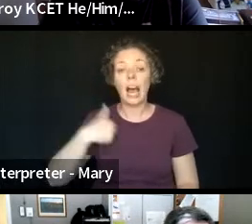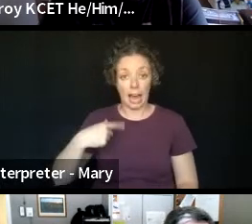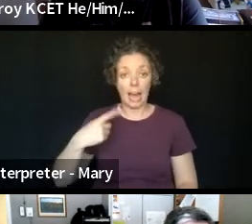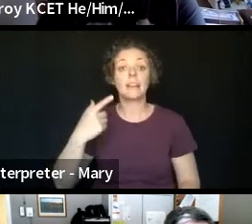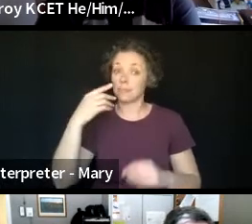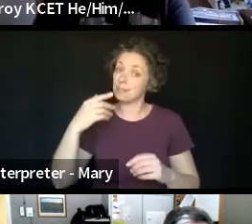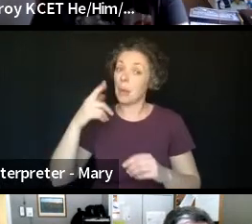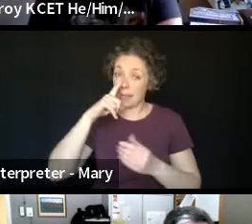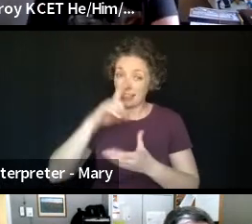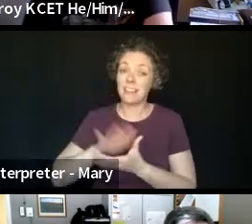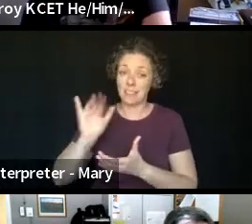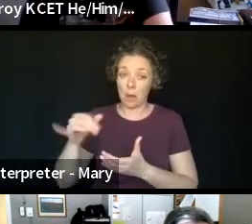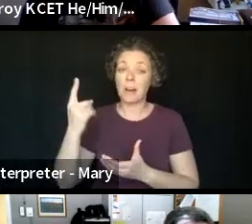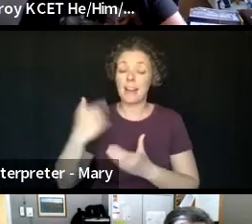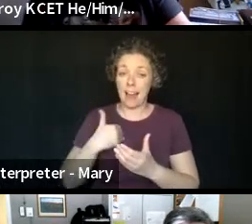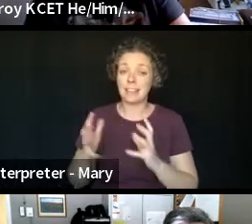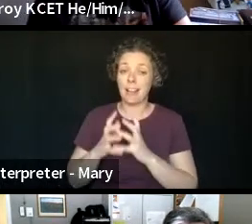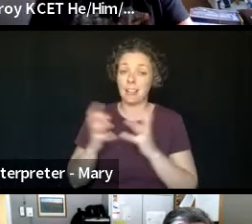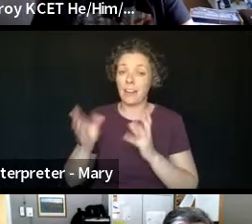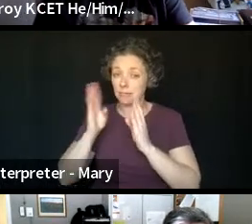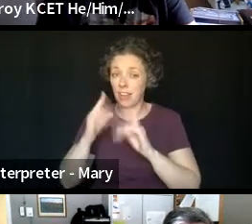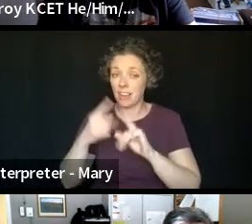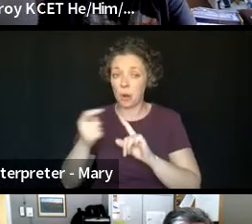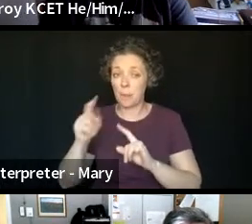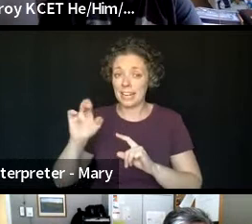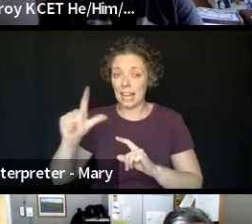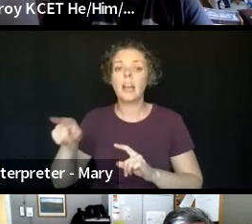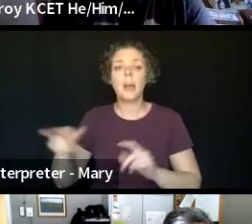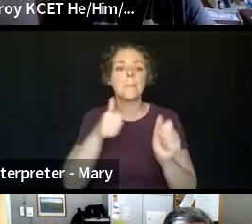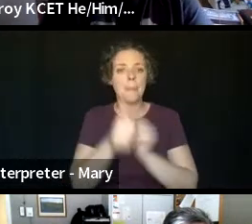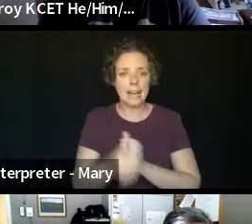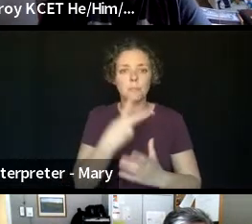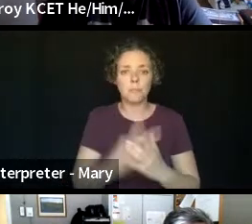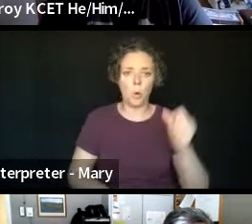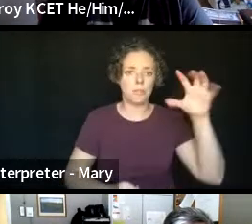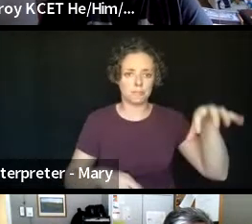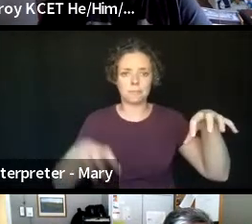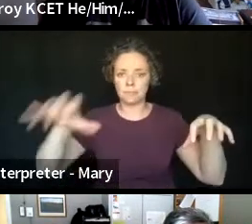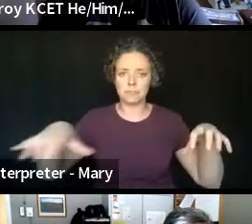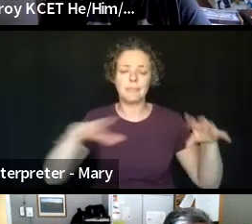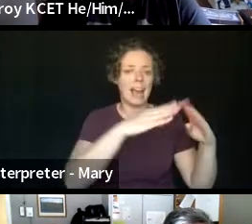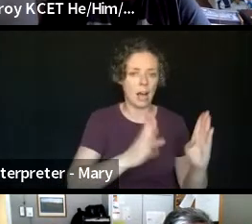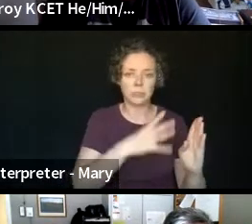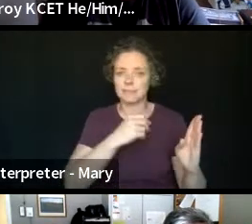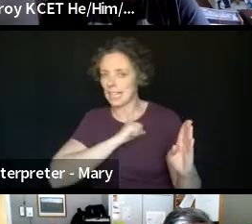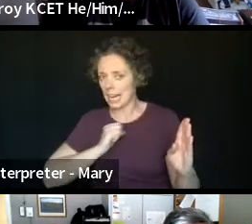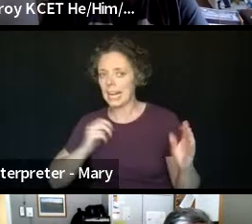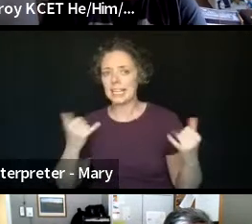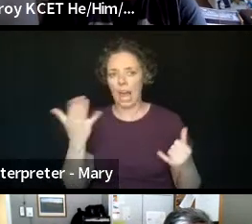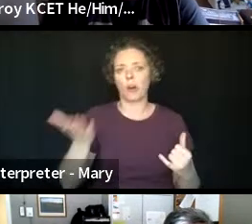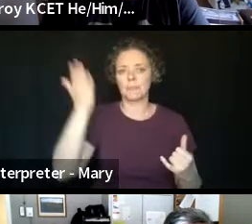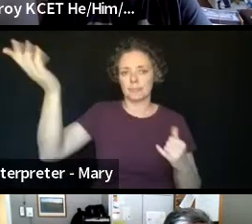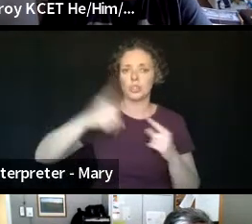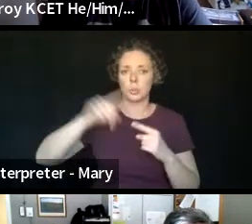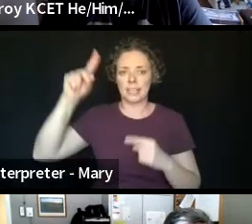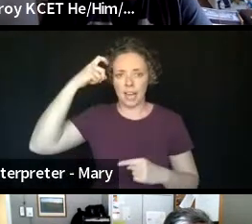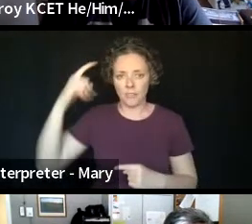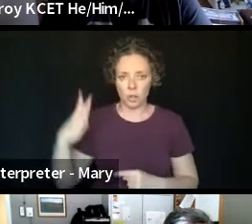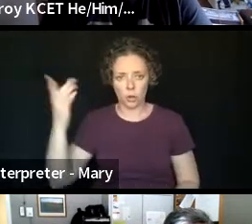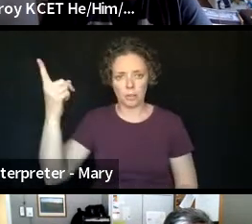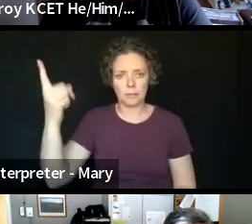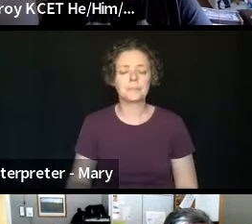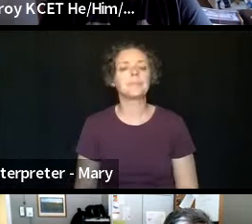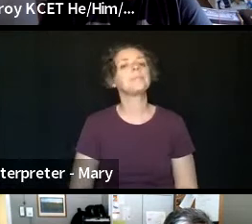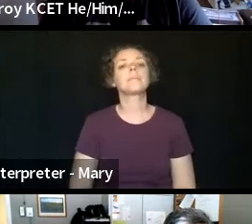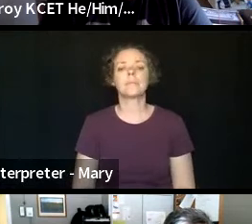it passed out of both chambers, and it is also going to the governor's desk. So